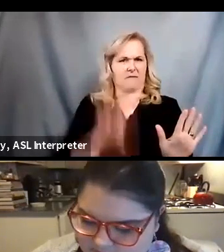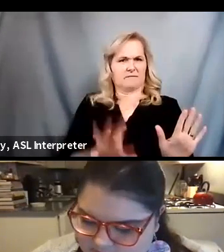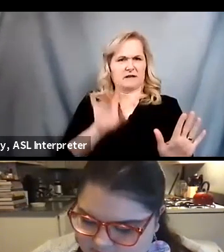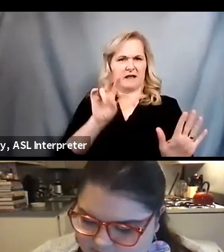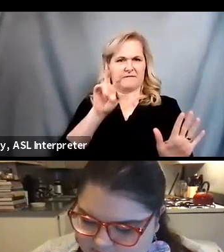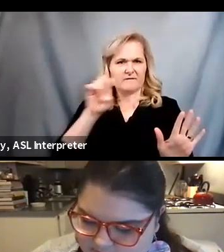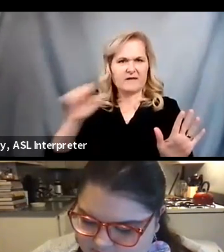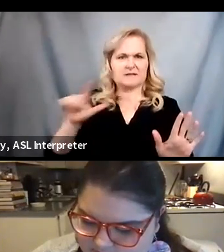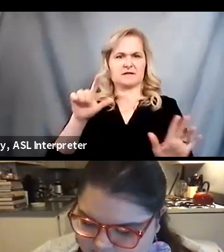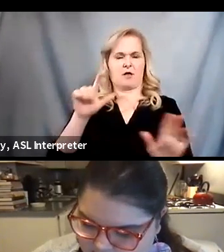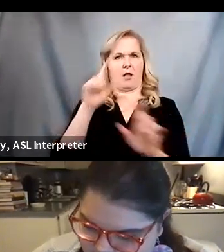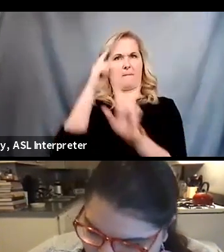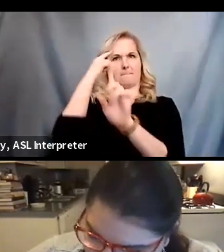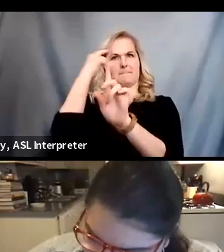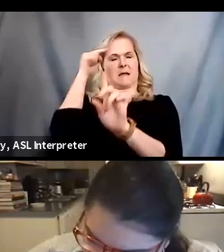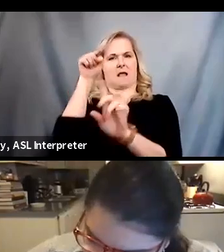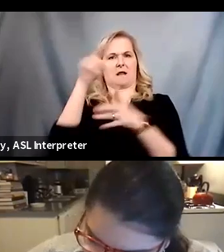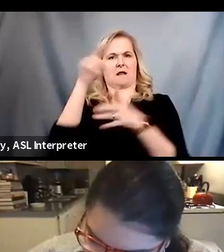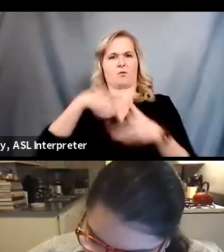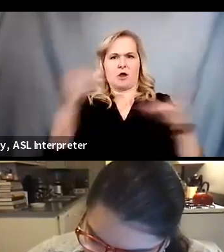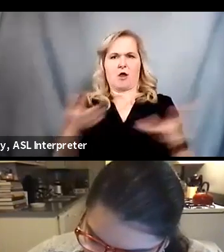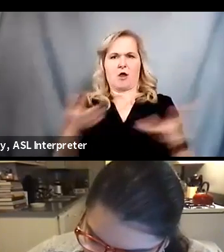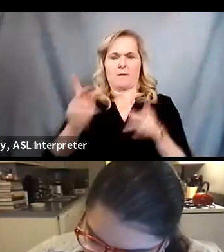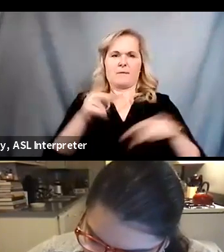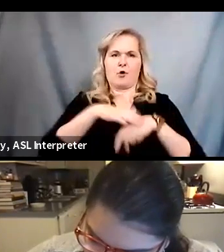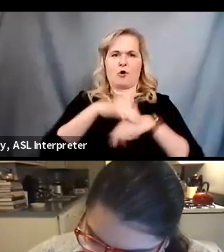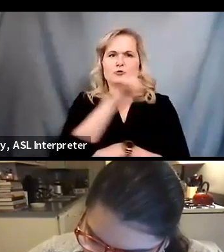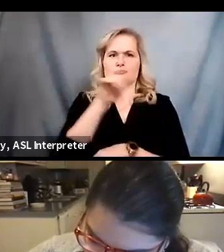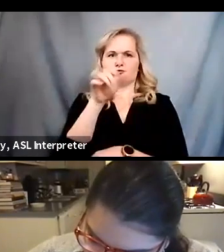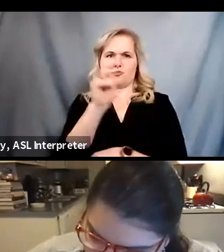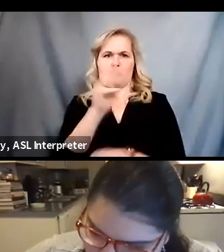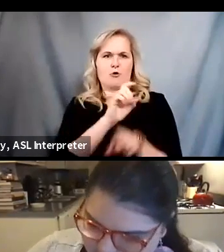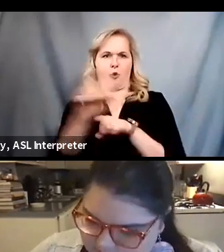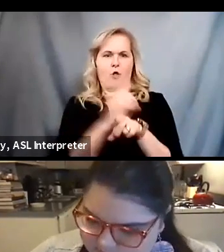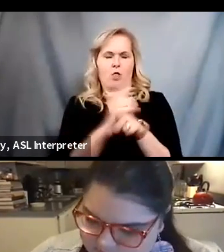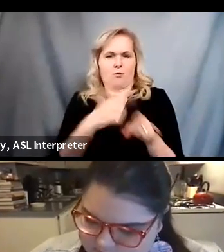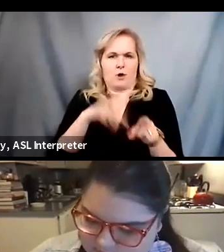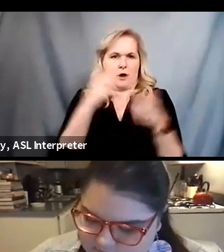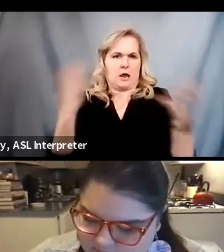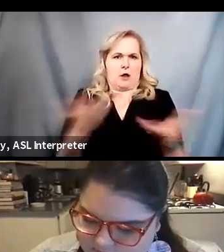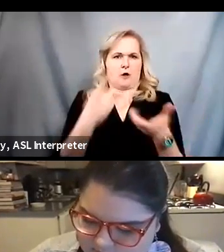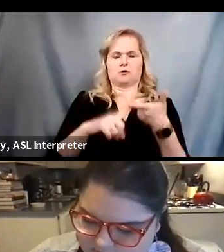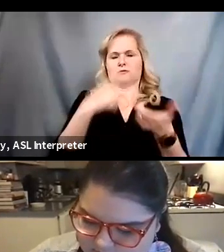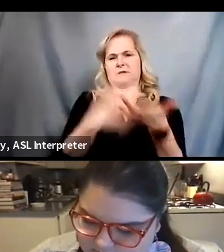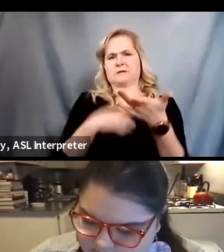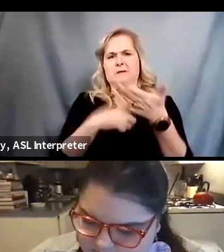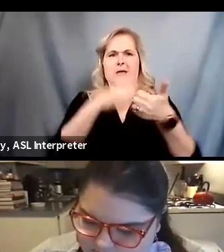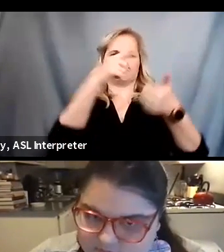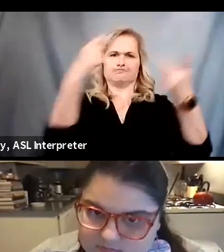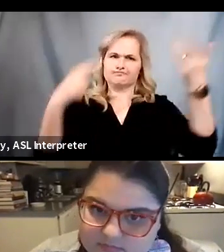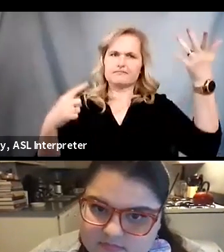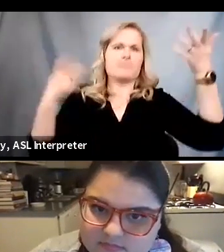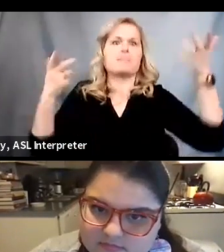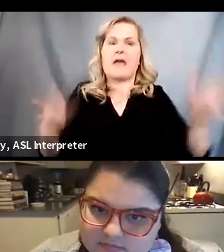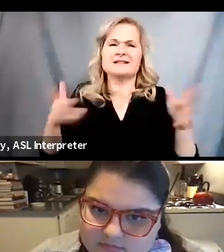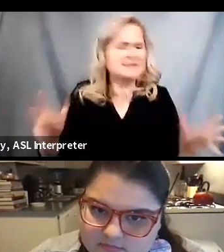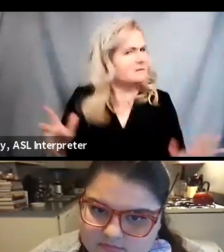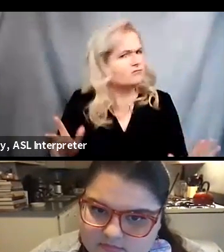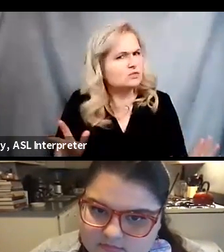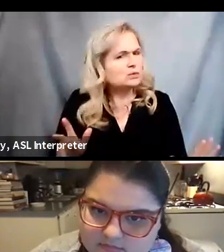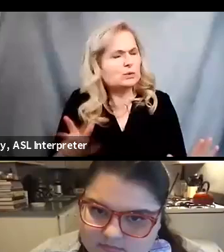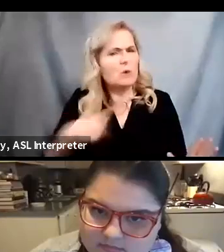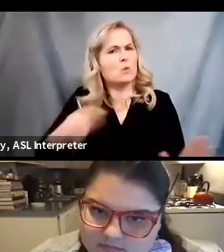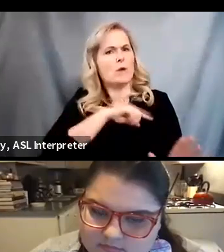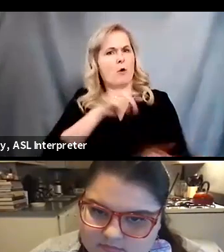are here, we are people on a Zoom call, and we're here to do, discuss XYZ. We are